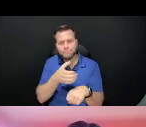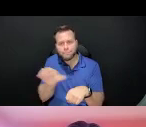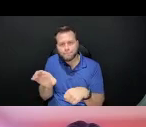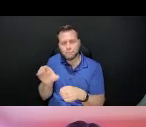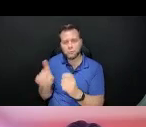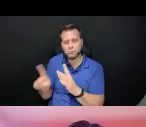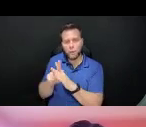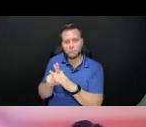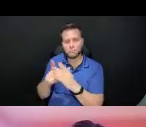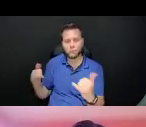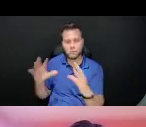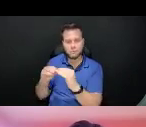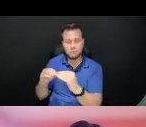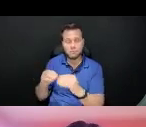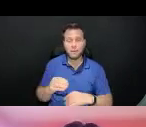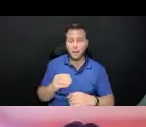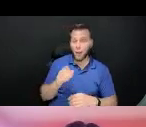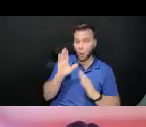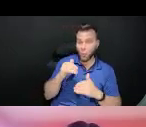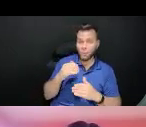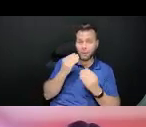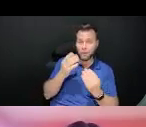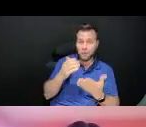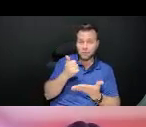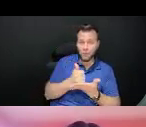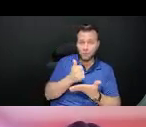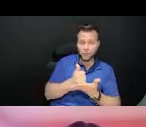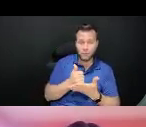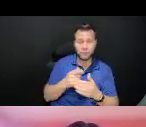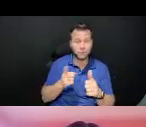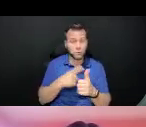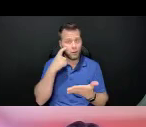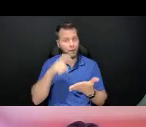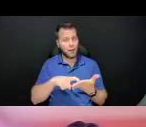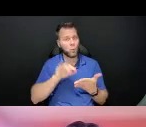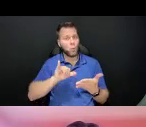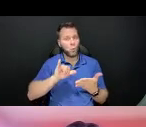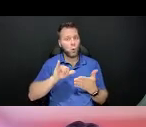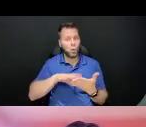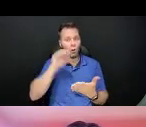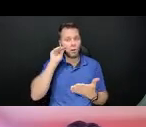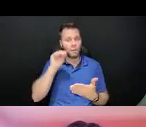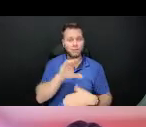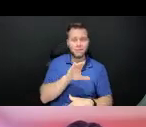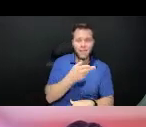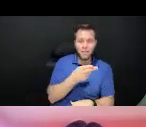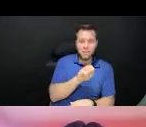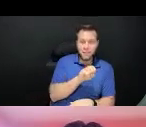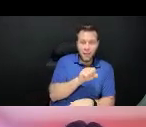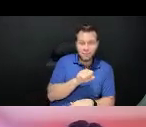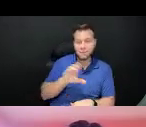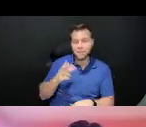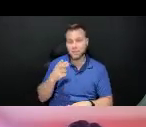thinking about, one, recognizing some of the room are learning about CHEI and CHES data. So hopefully it helped